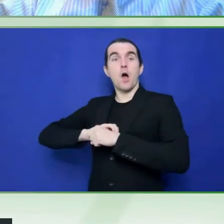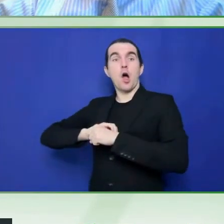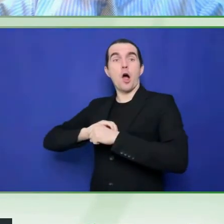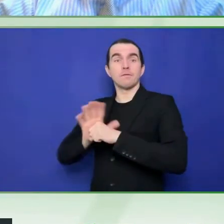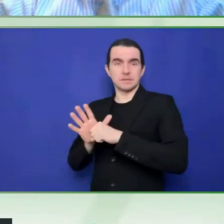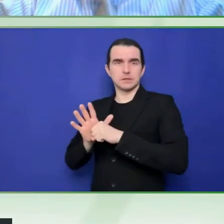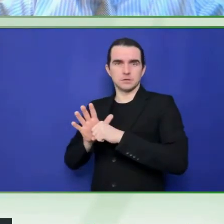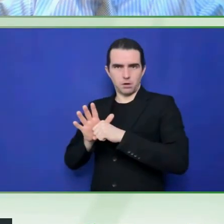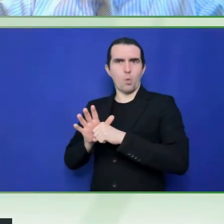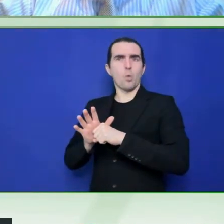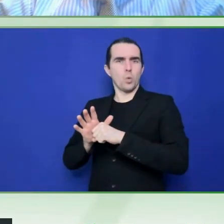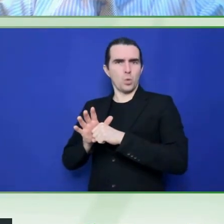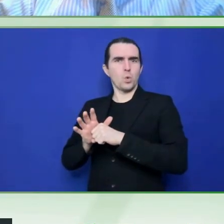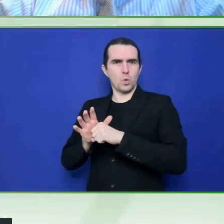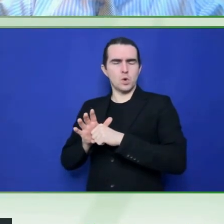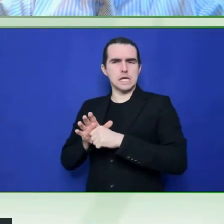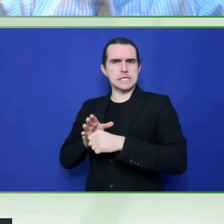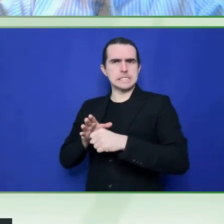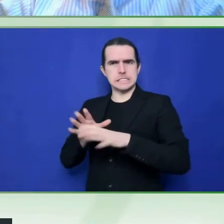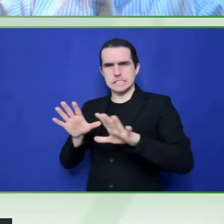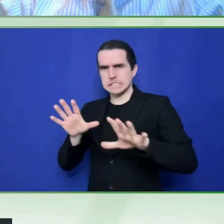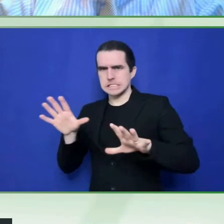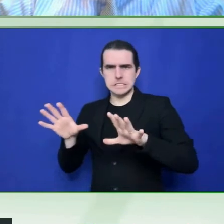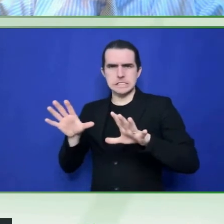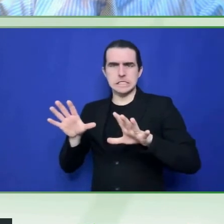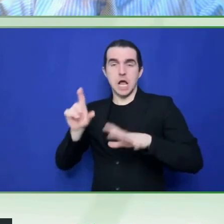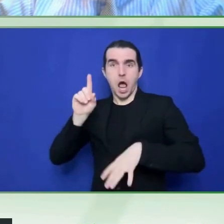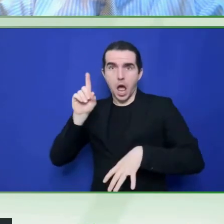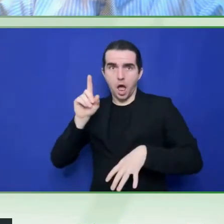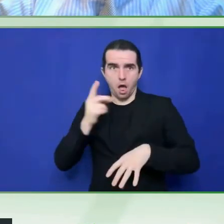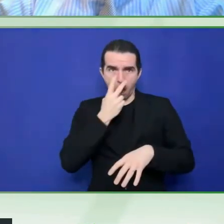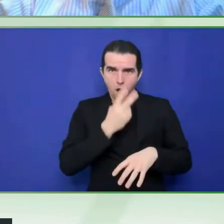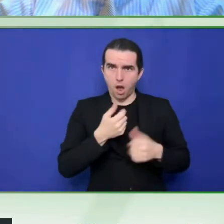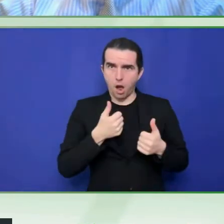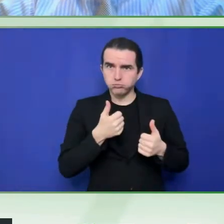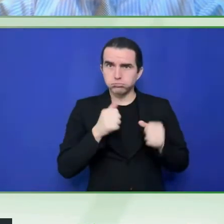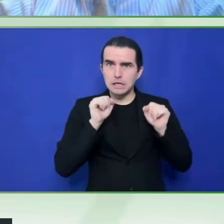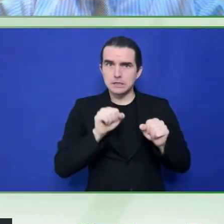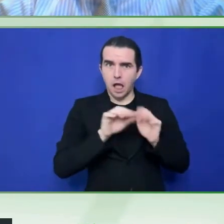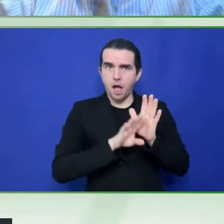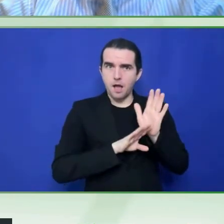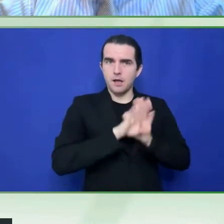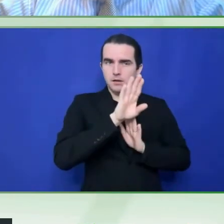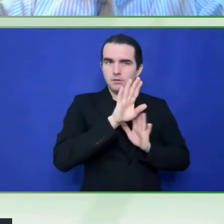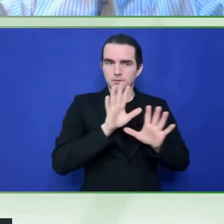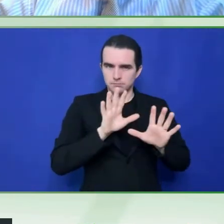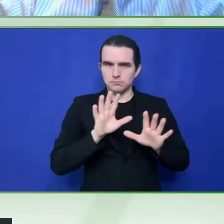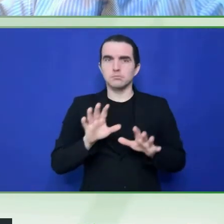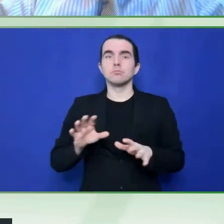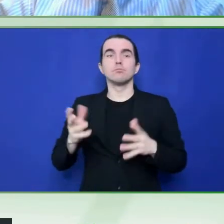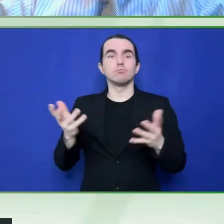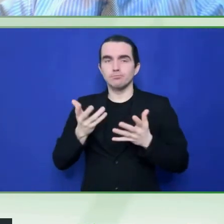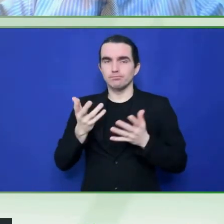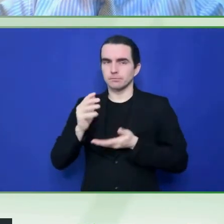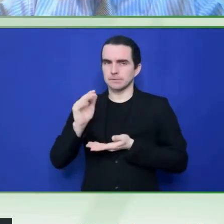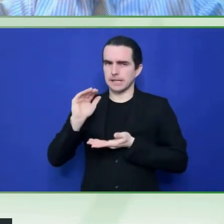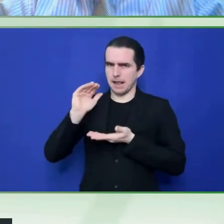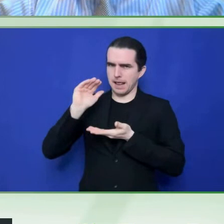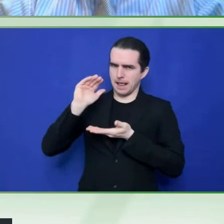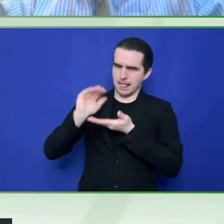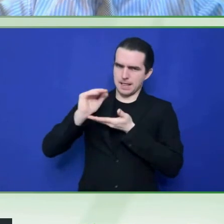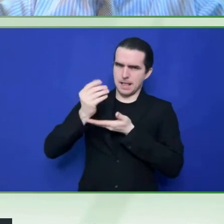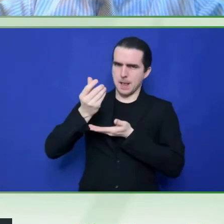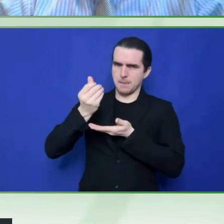from home. It comes with its own challenges, lack of tools, lack of, the environment is